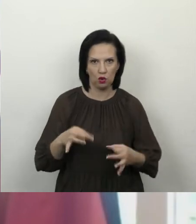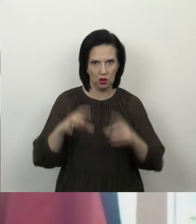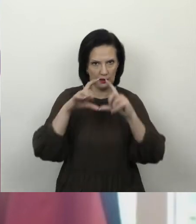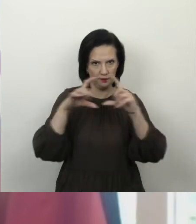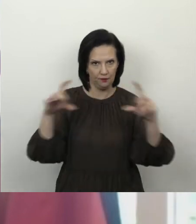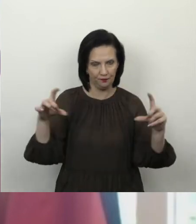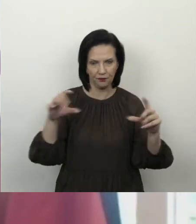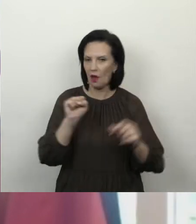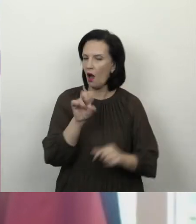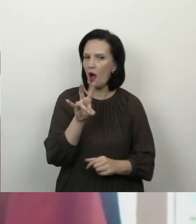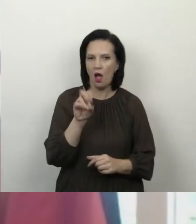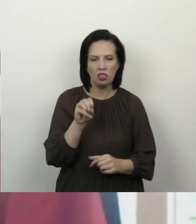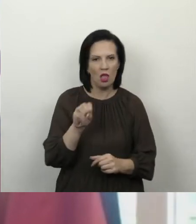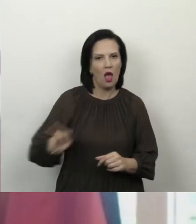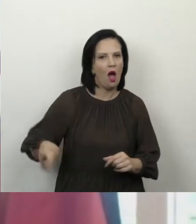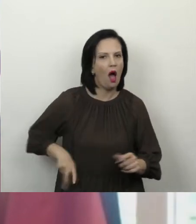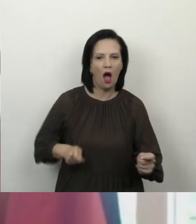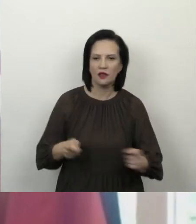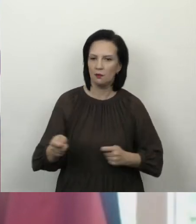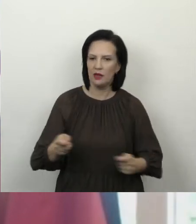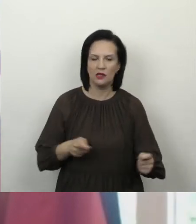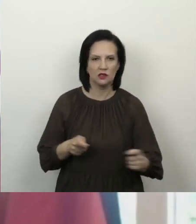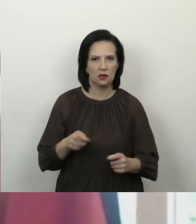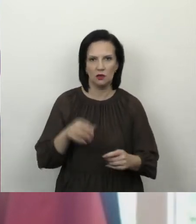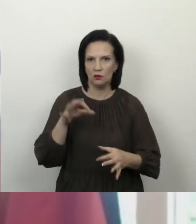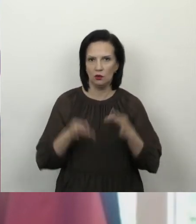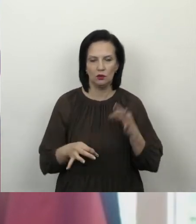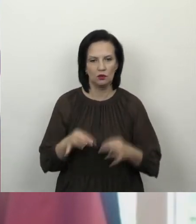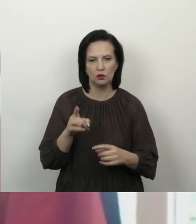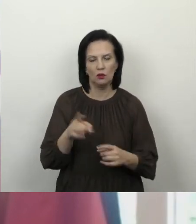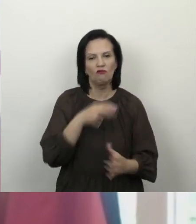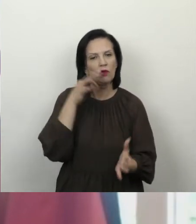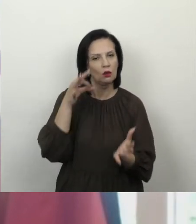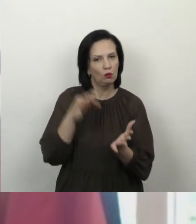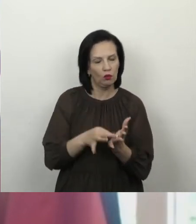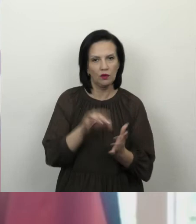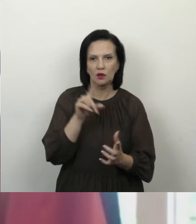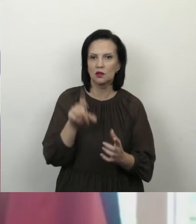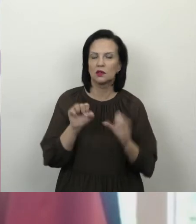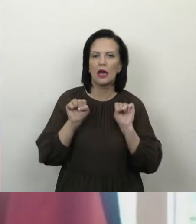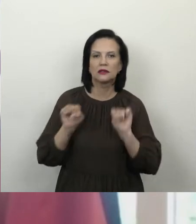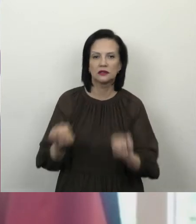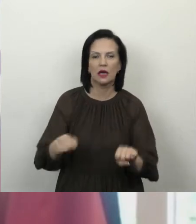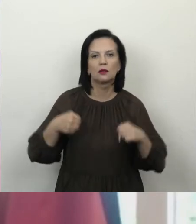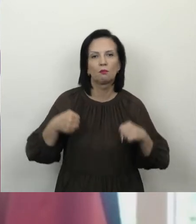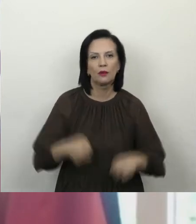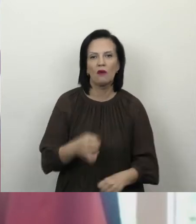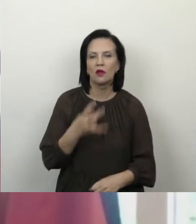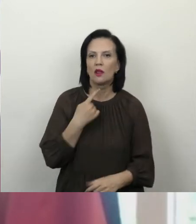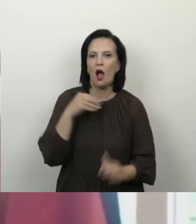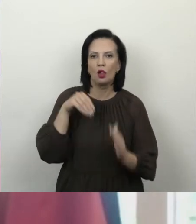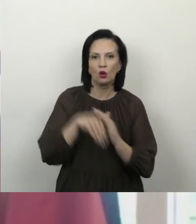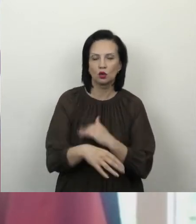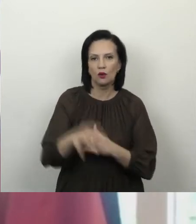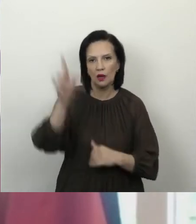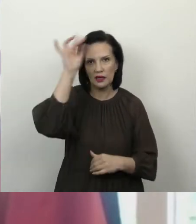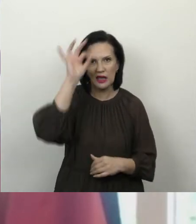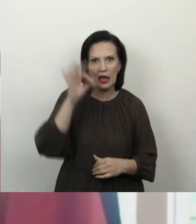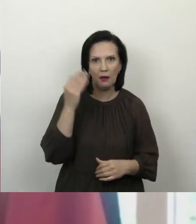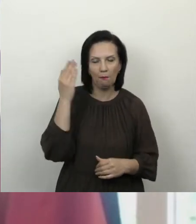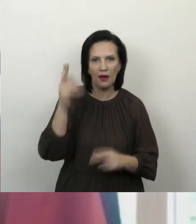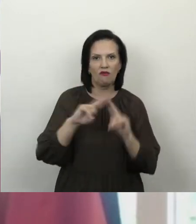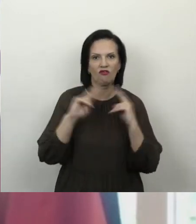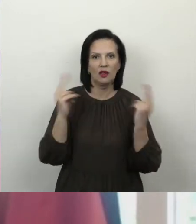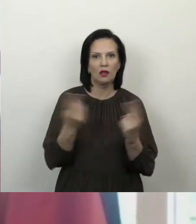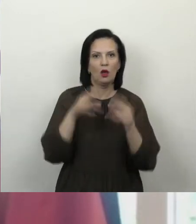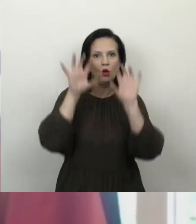are primarily responsible for protecting the right to vote. The German Federal Constitutional Court for elections